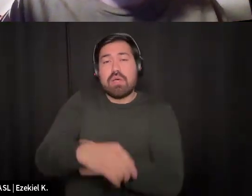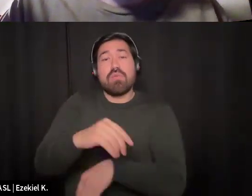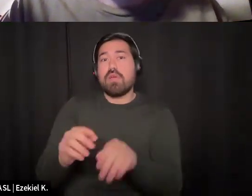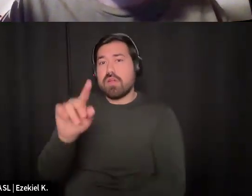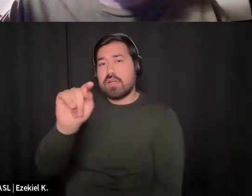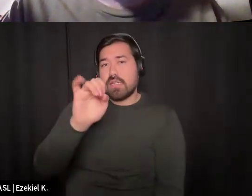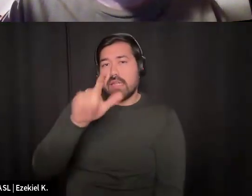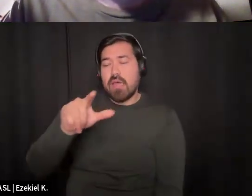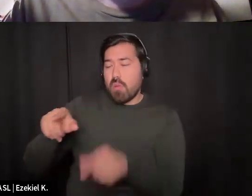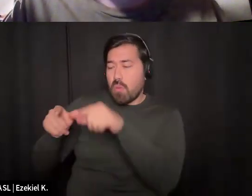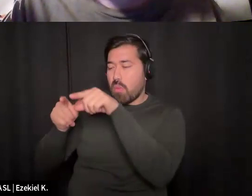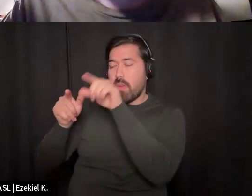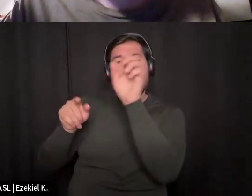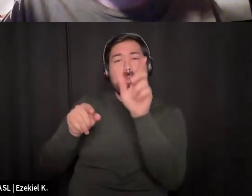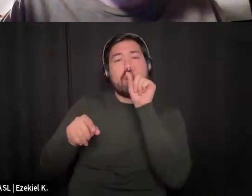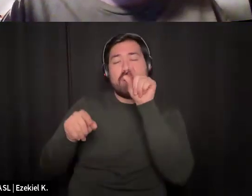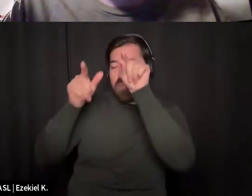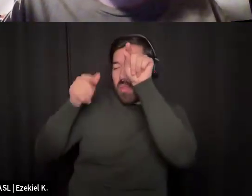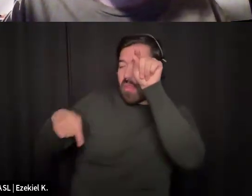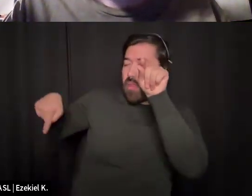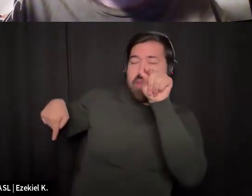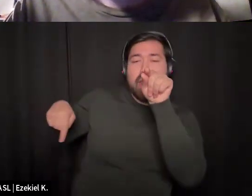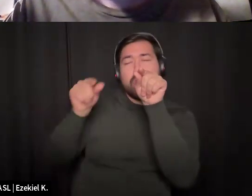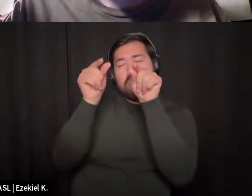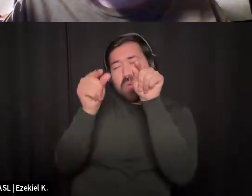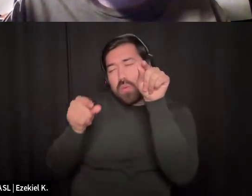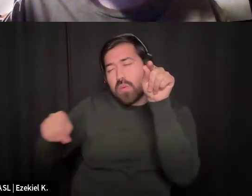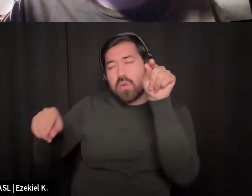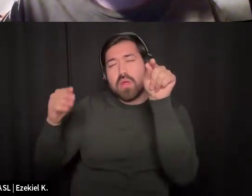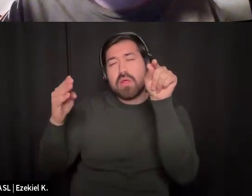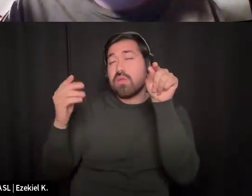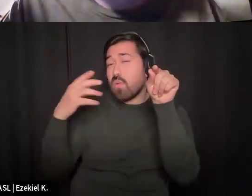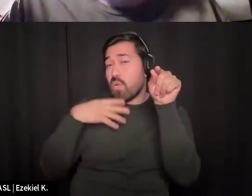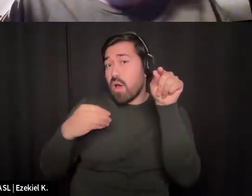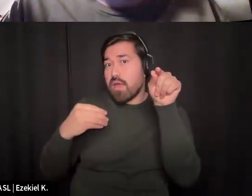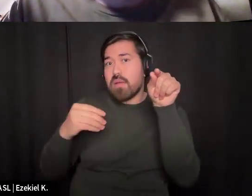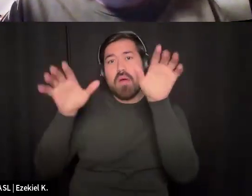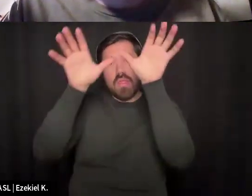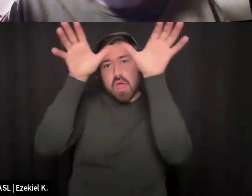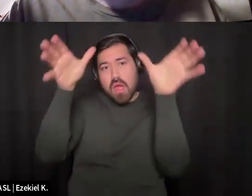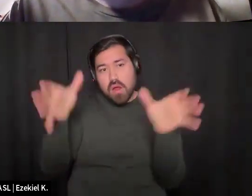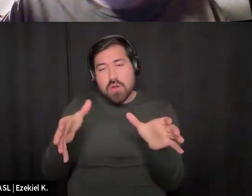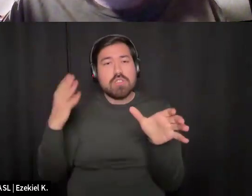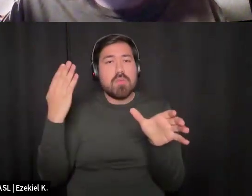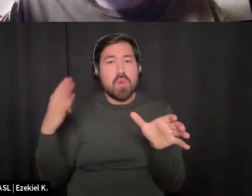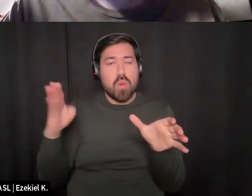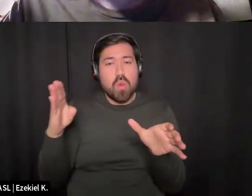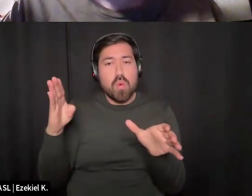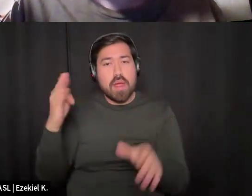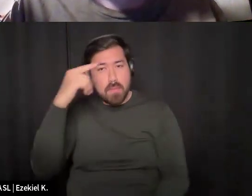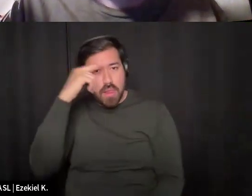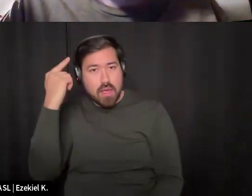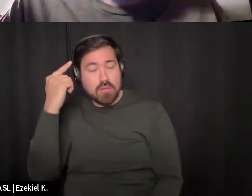tail, and their tail is striped blue and black, and there's so